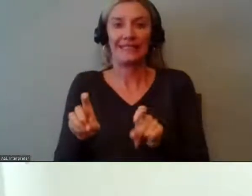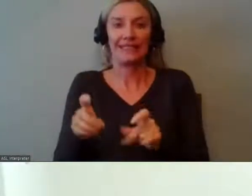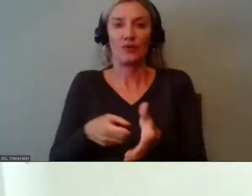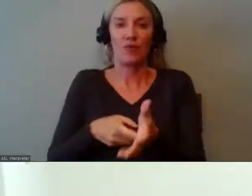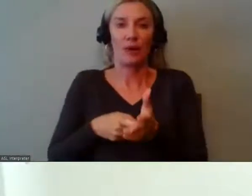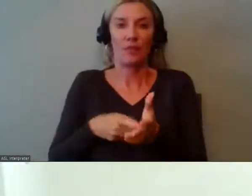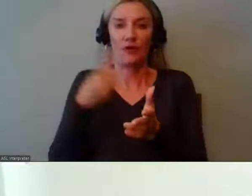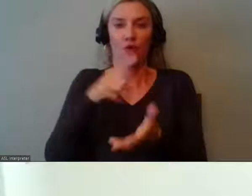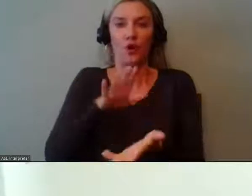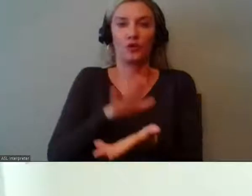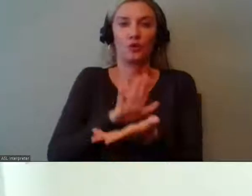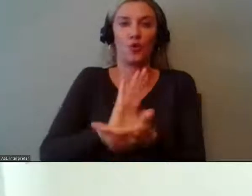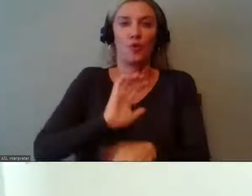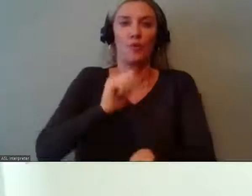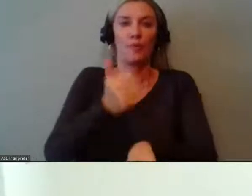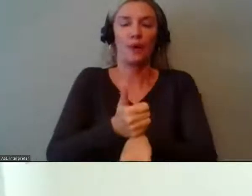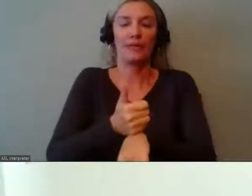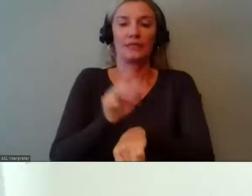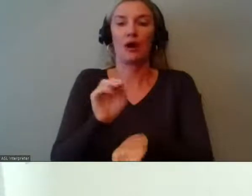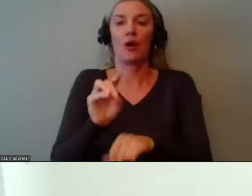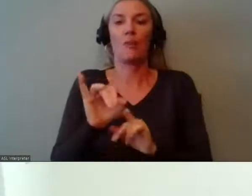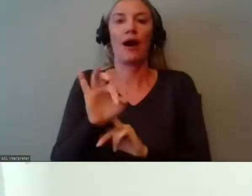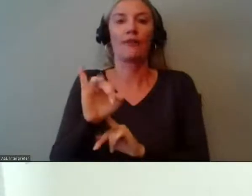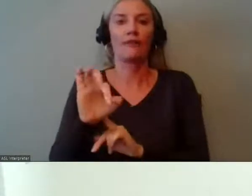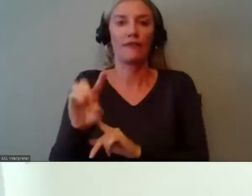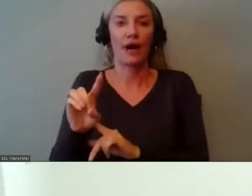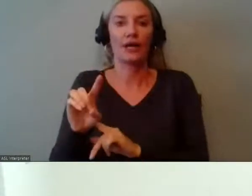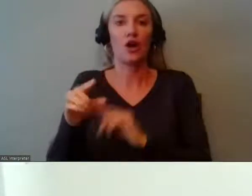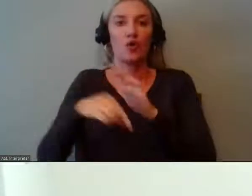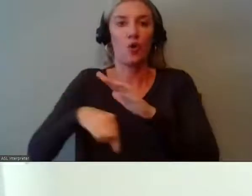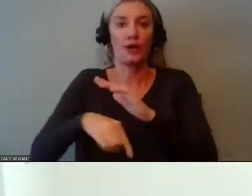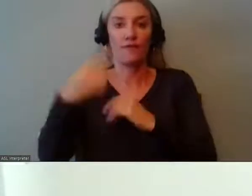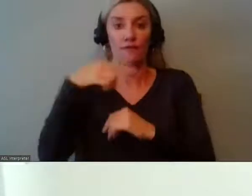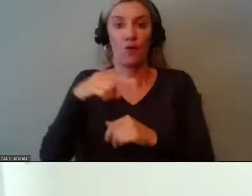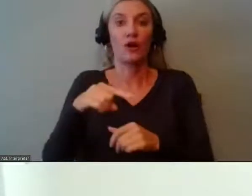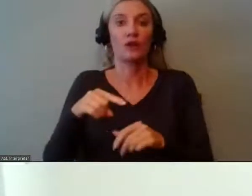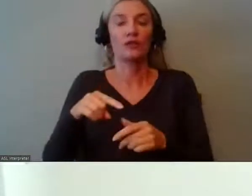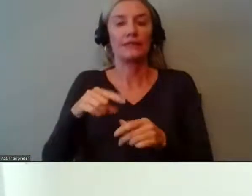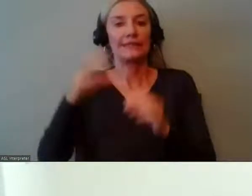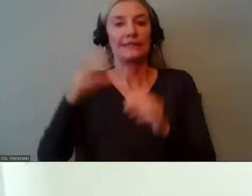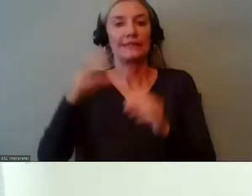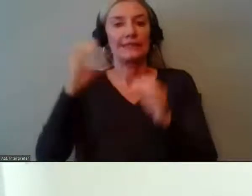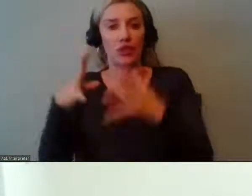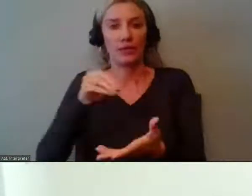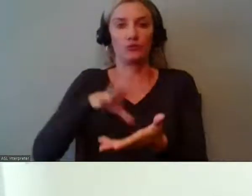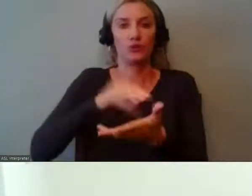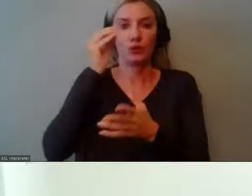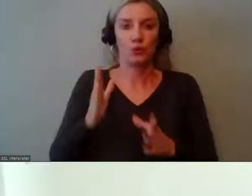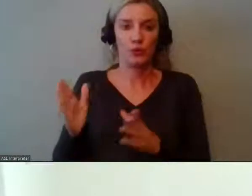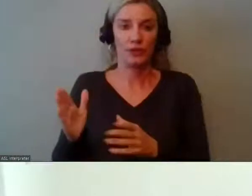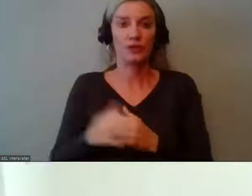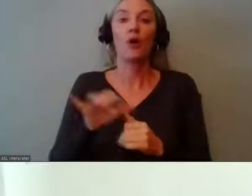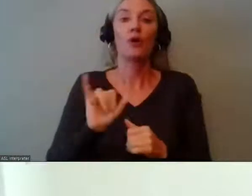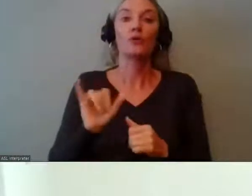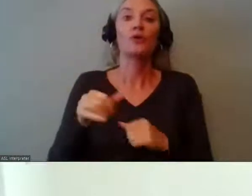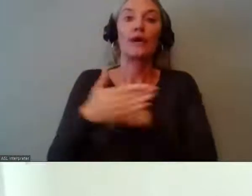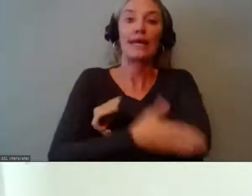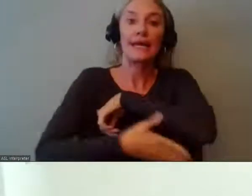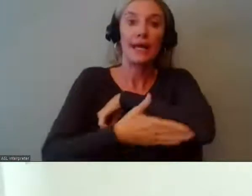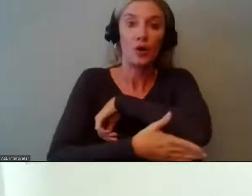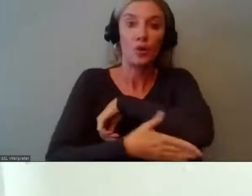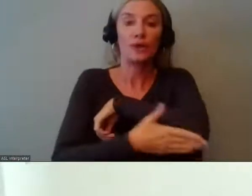modified quarantine for staff and students. Also, new county recommendations for youth sports